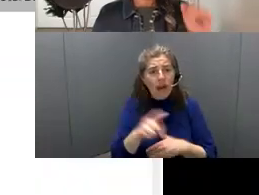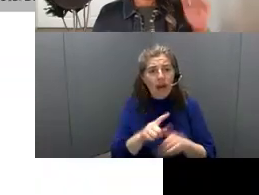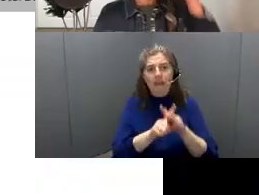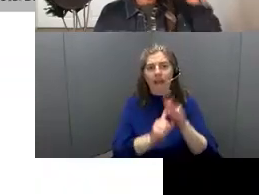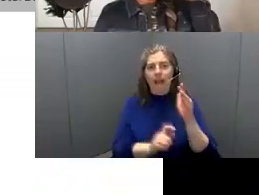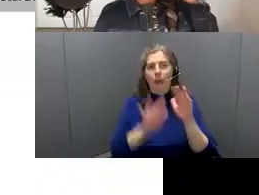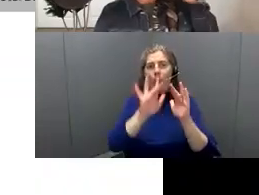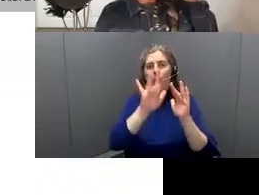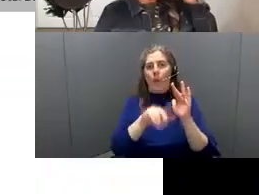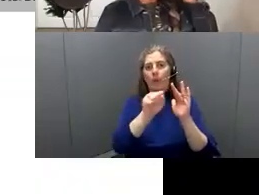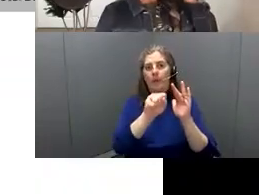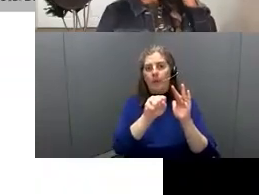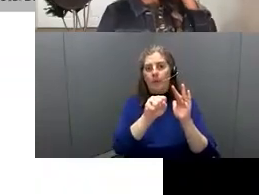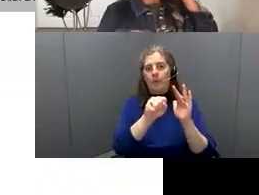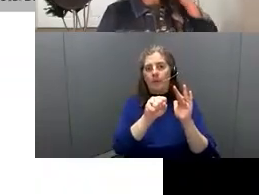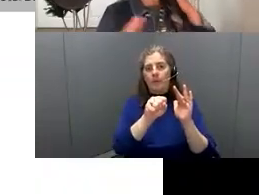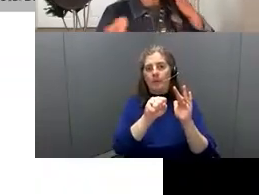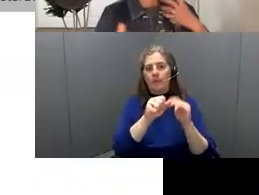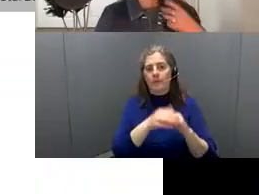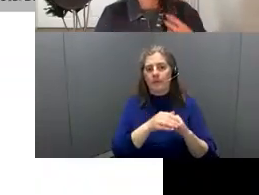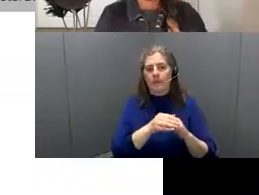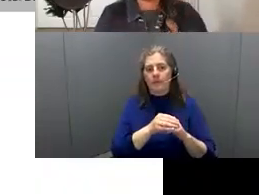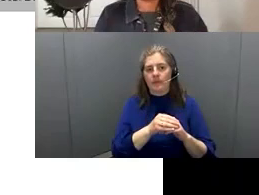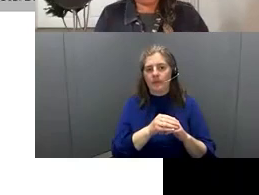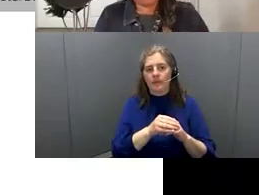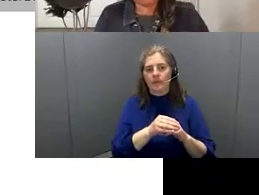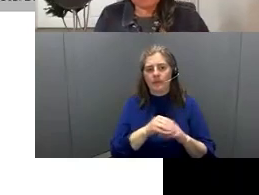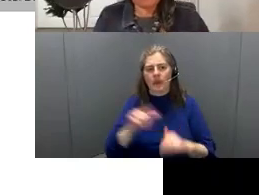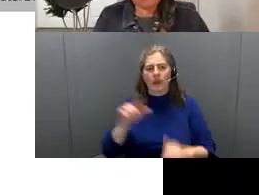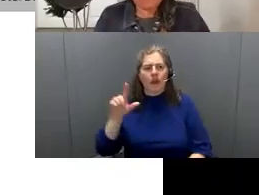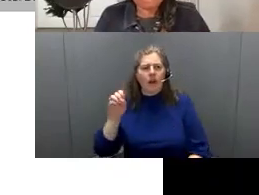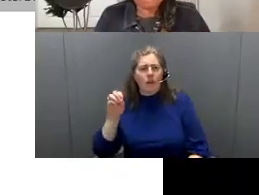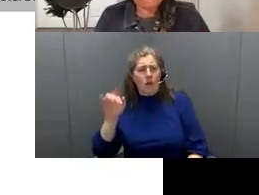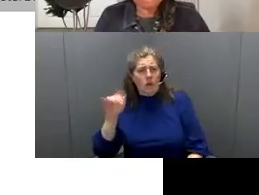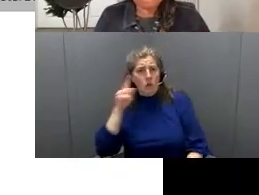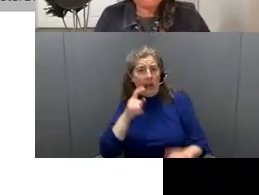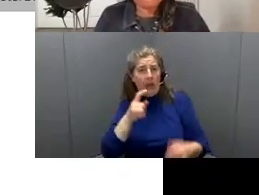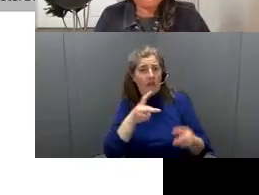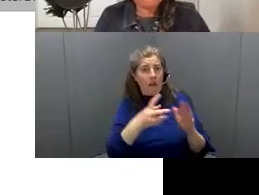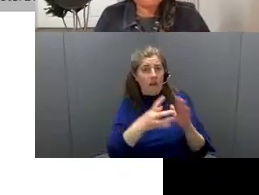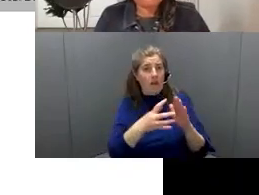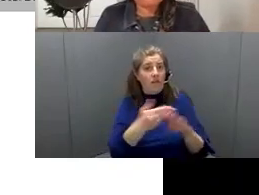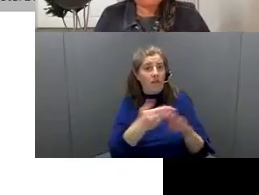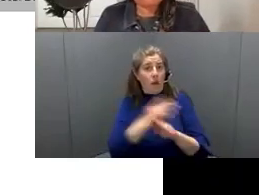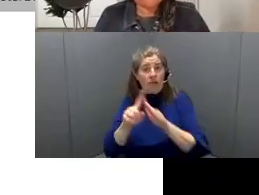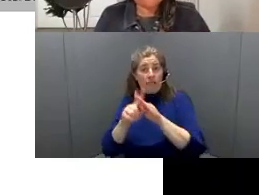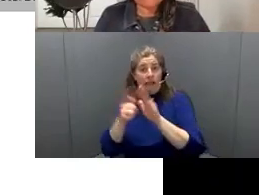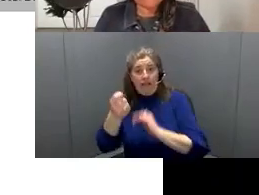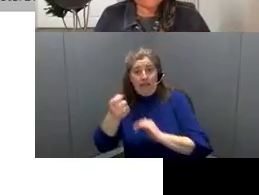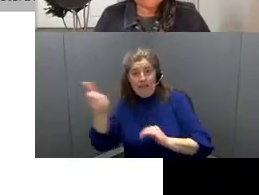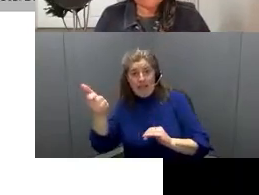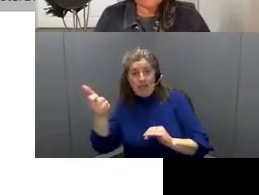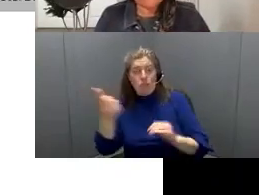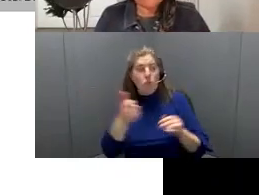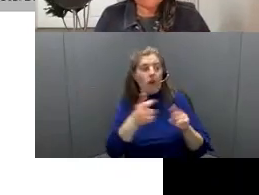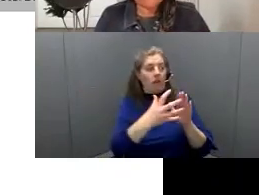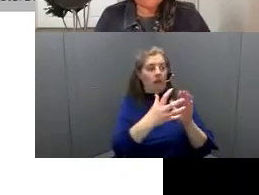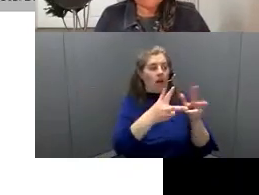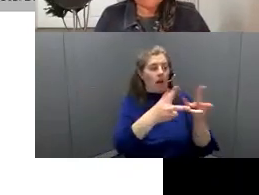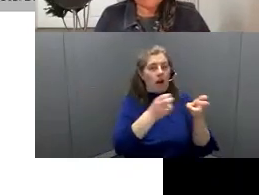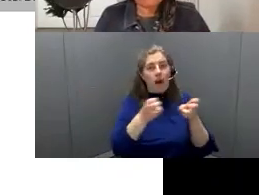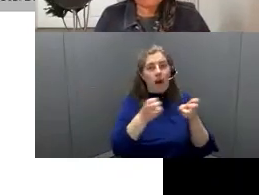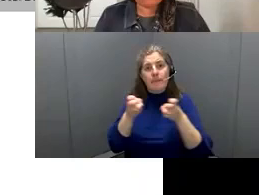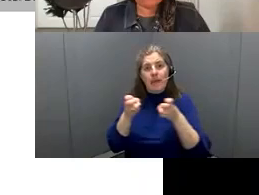all going. It But can't, you it can, doesn't stay. Lori, I think you can cut before you delete. You can cut and paste your